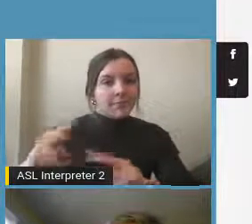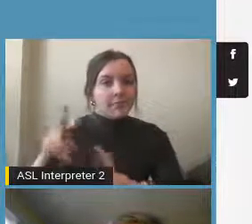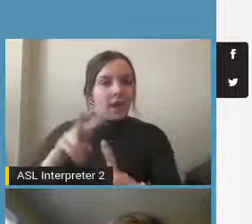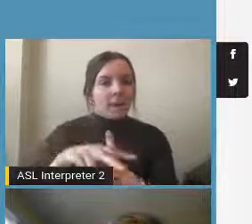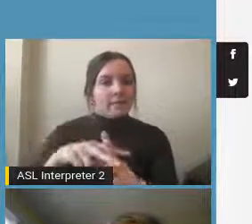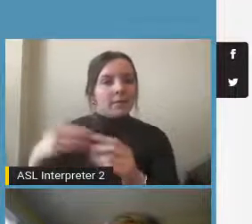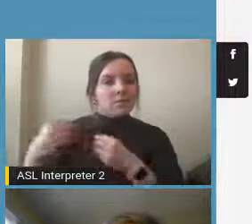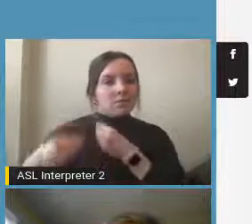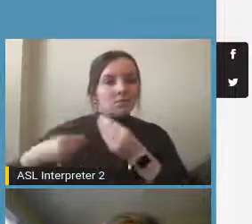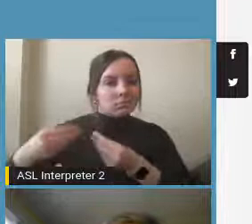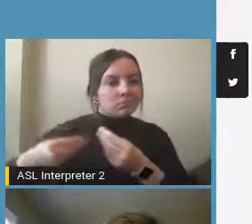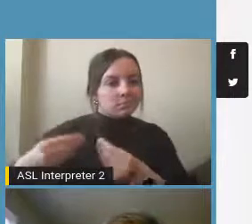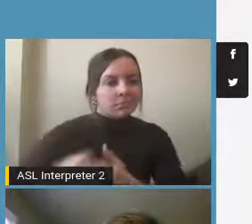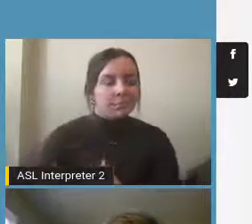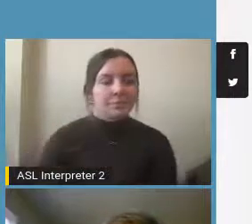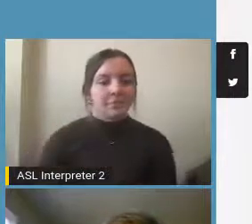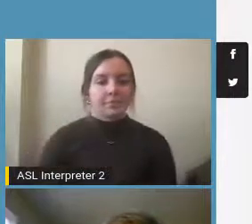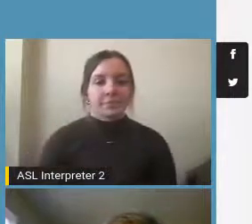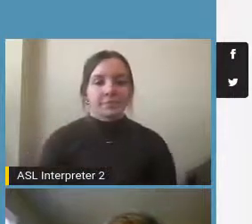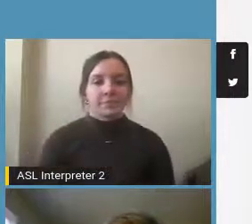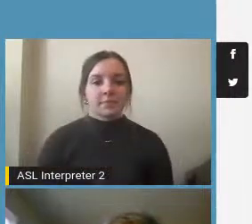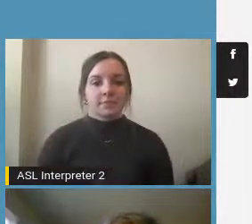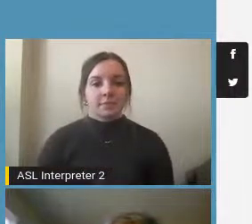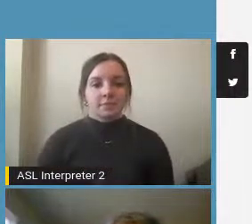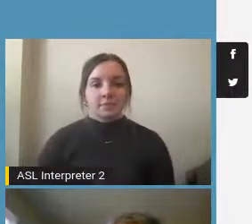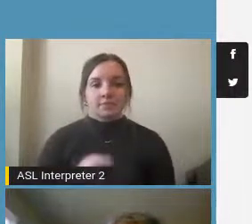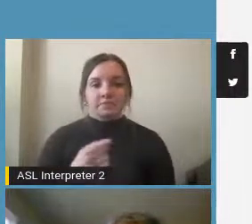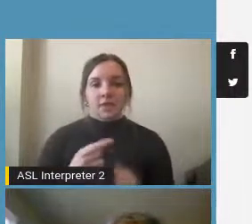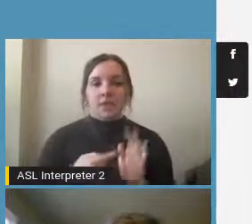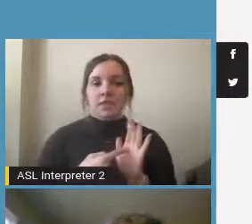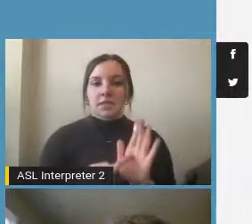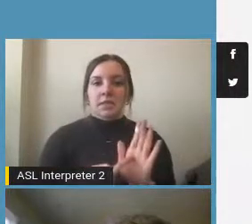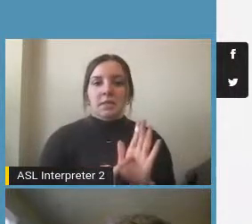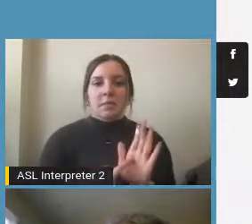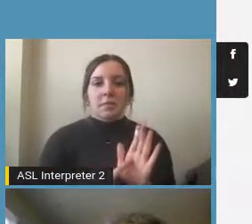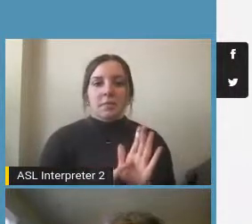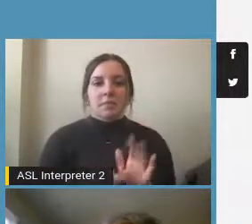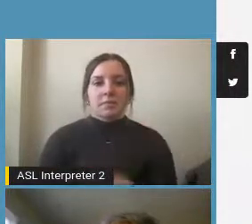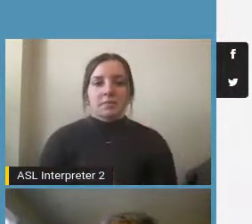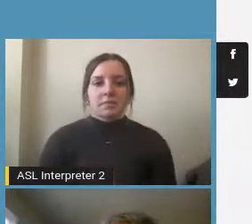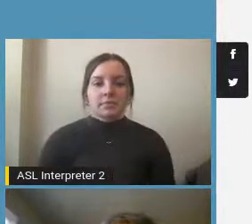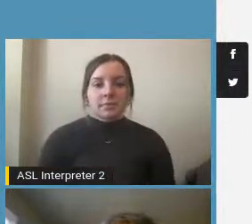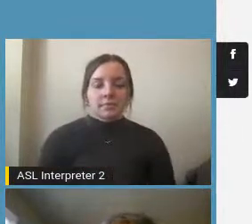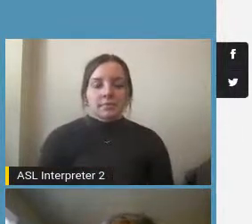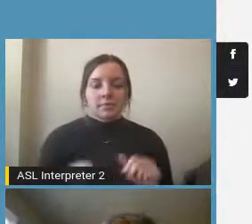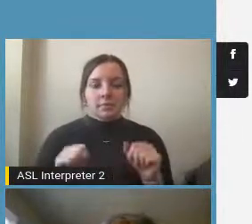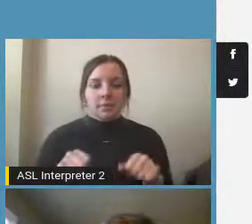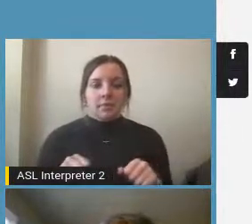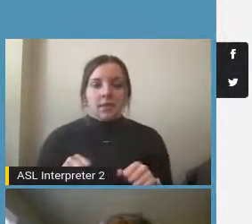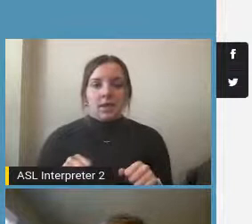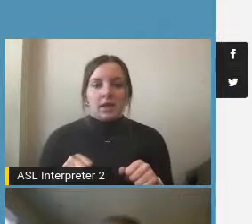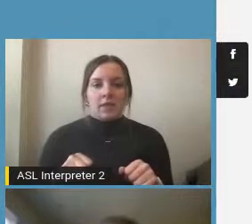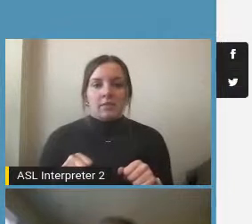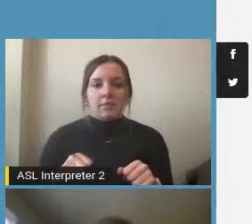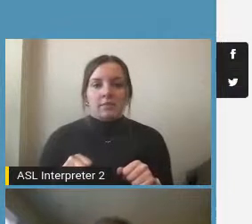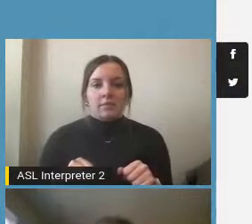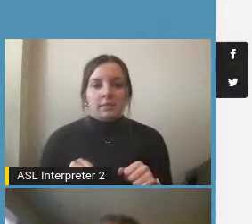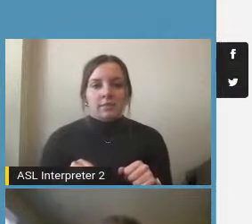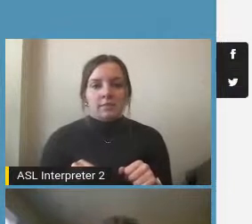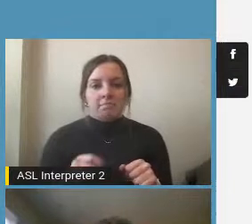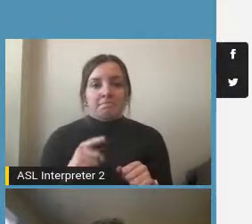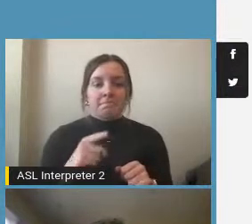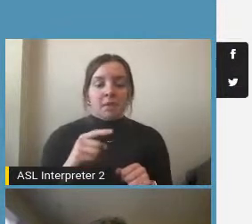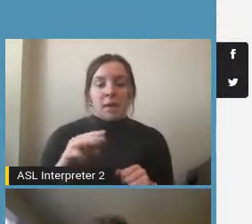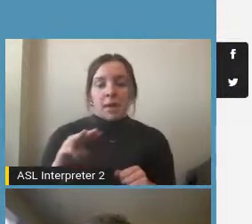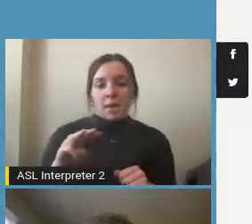applications. And this is a place where you can put your models and know that